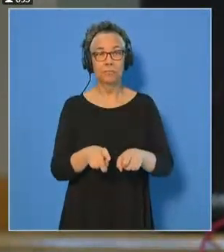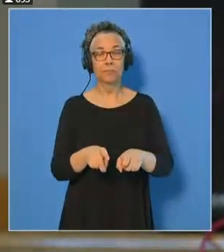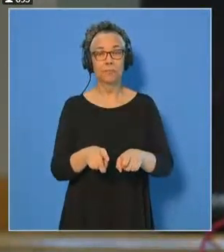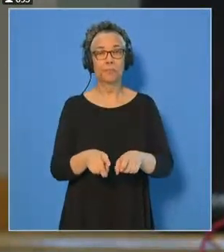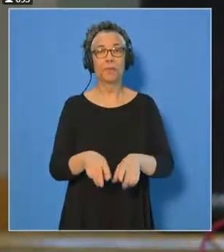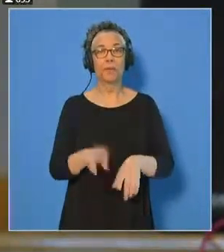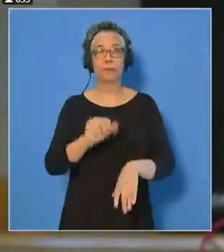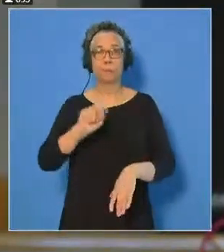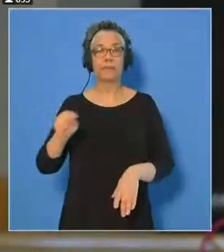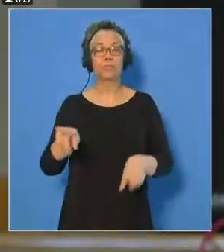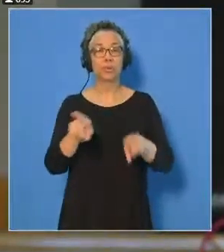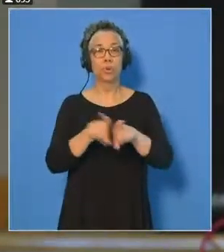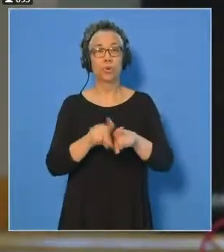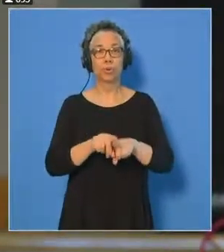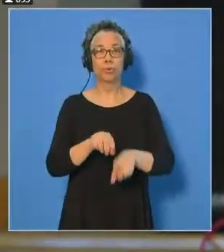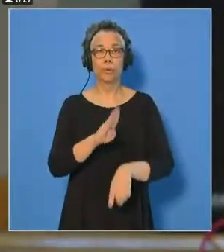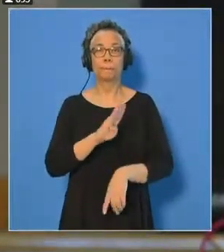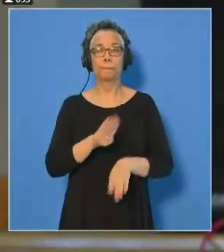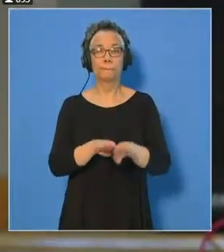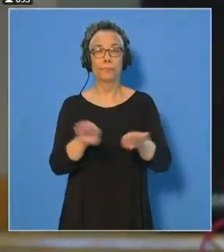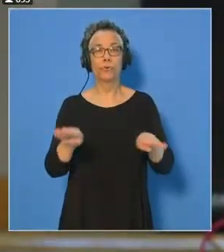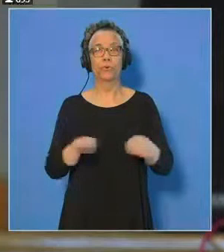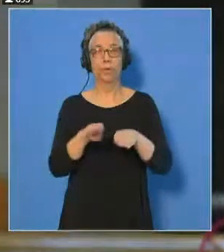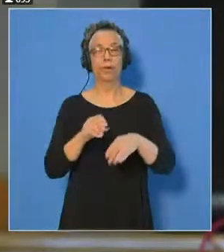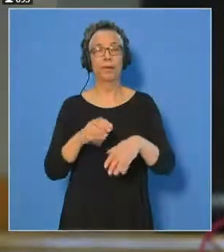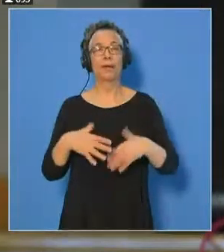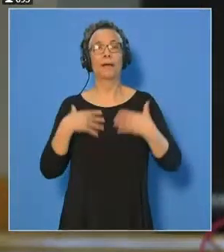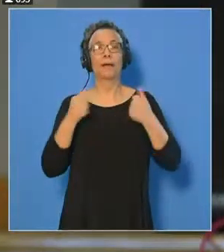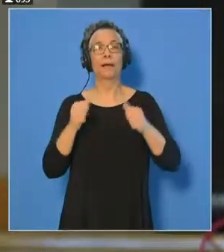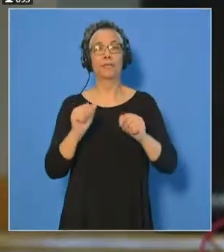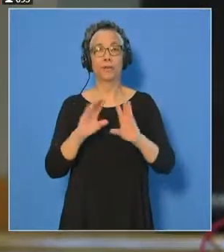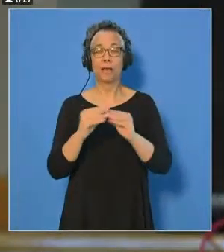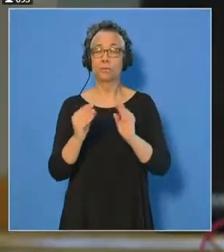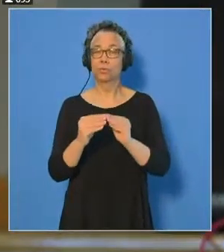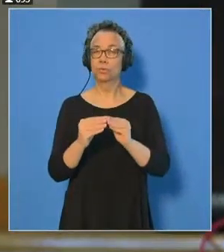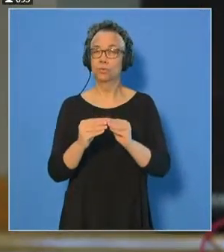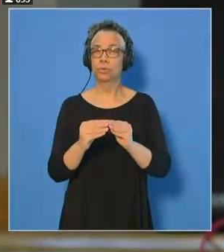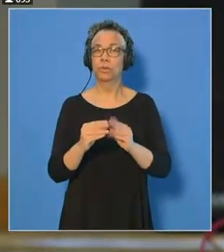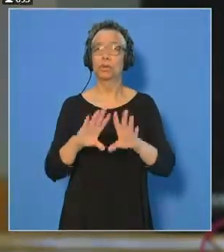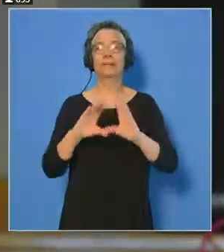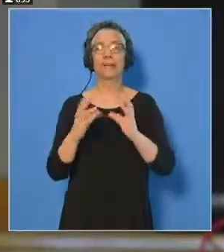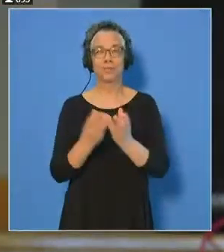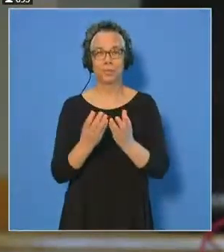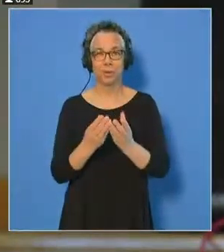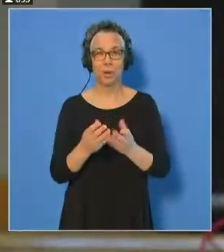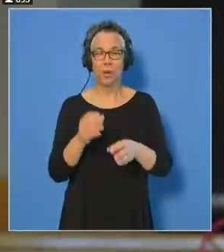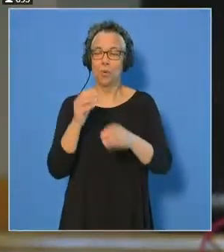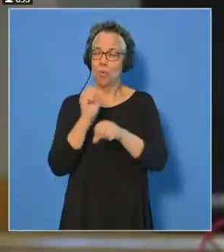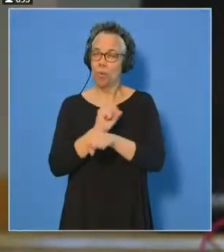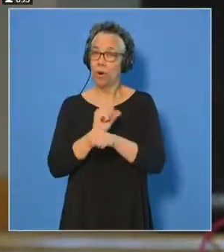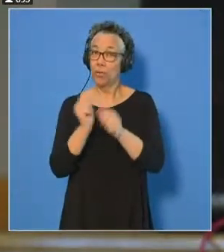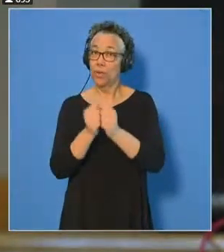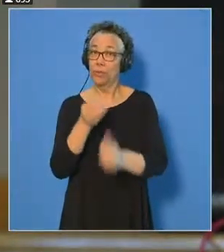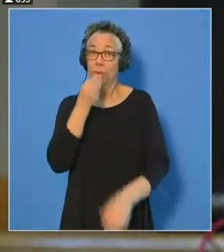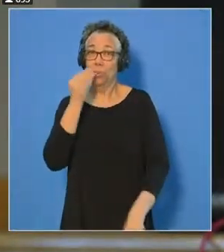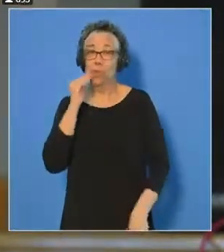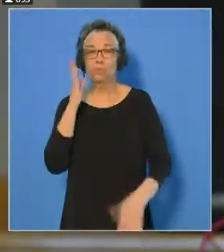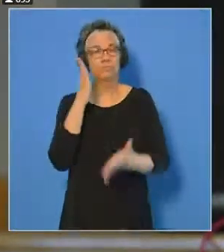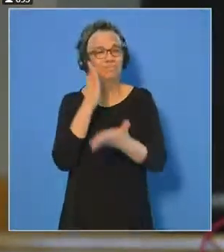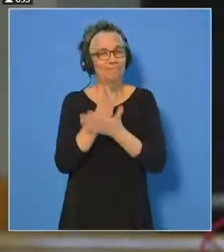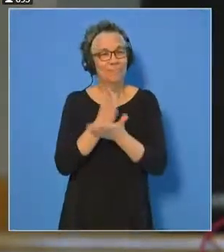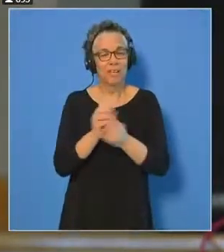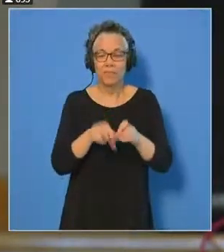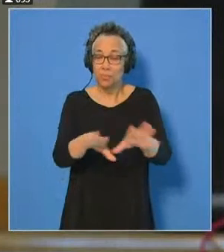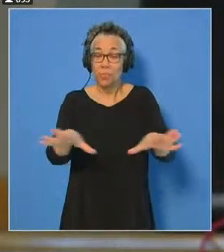and the Bermuda Health Council have been working diligently with all care homes on the island to control the spread of the virus amongst our